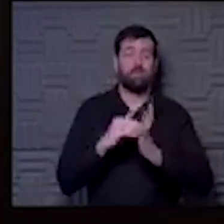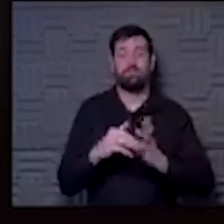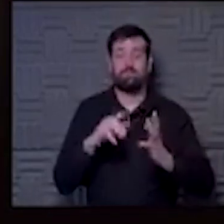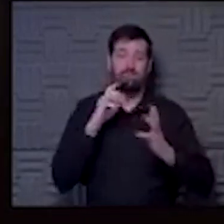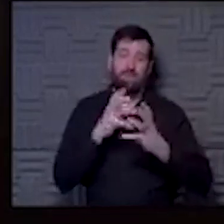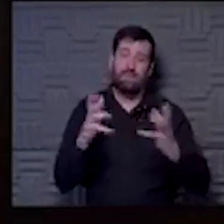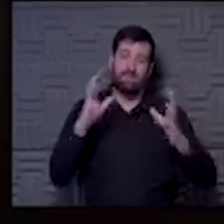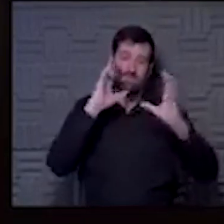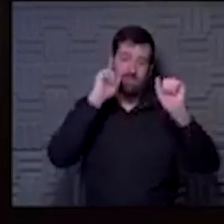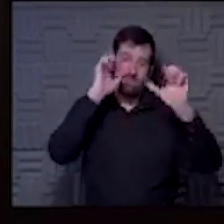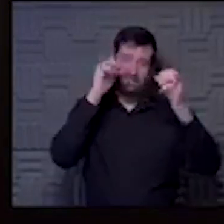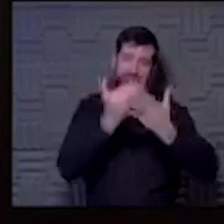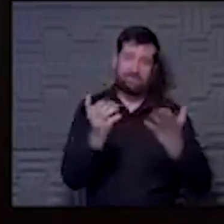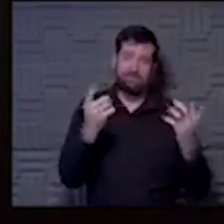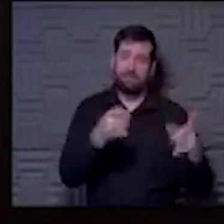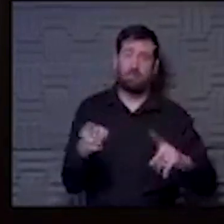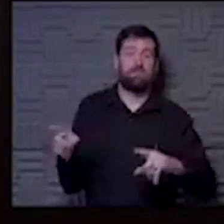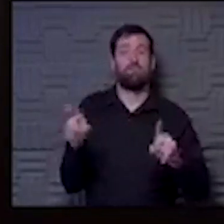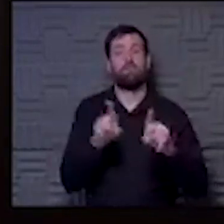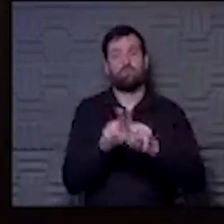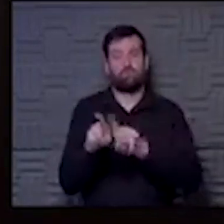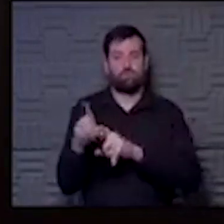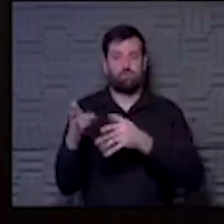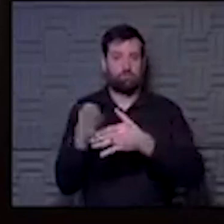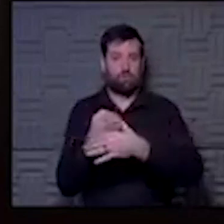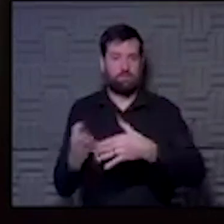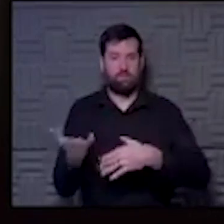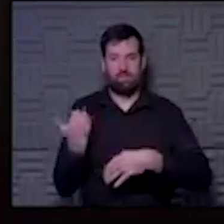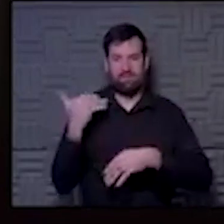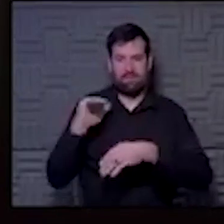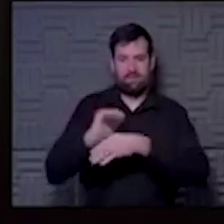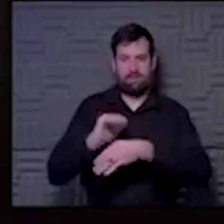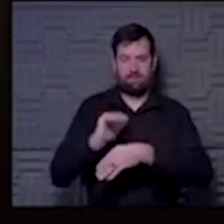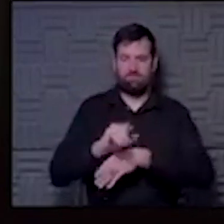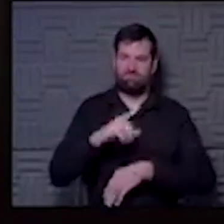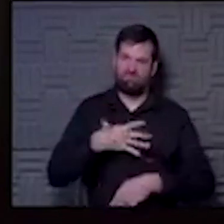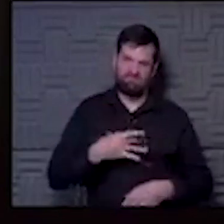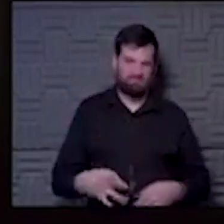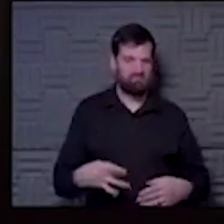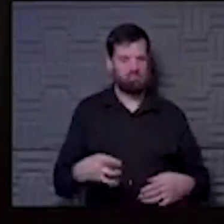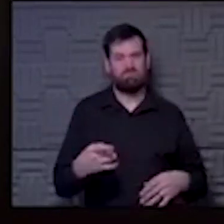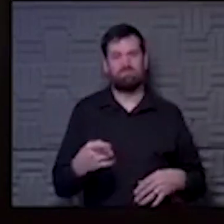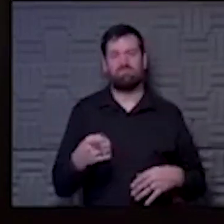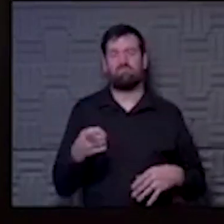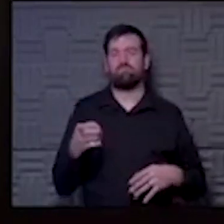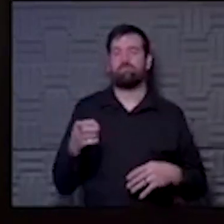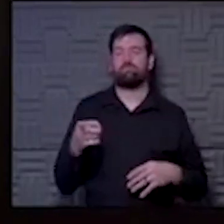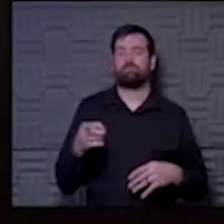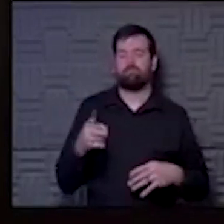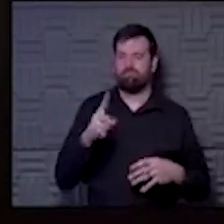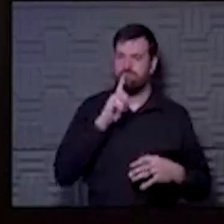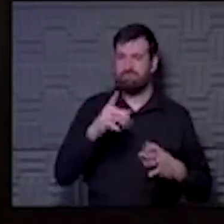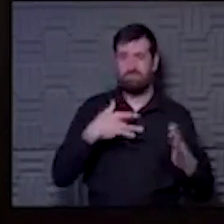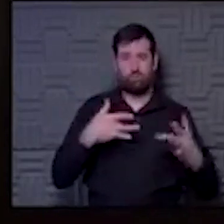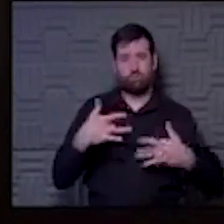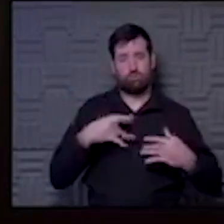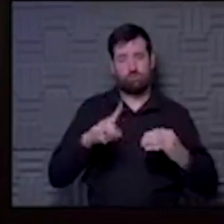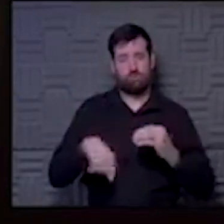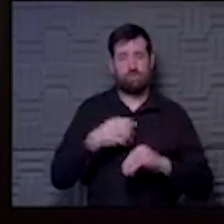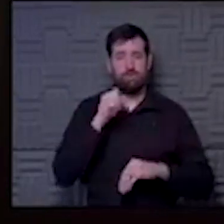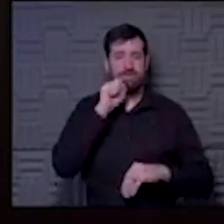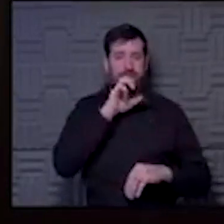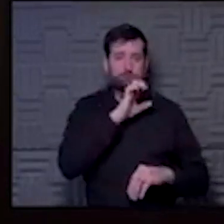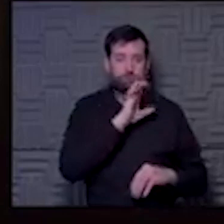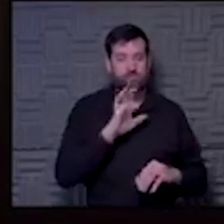I can also share with you a couple, like last night, I really liked this one where they were really concerned about our seniors in